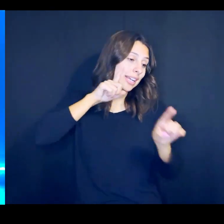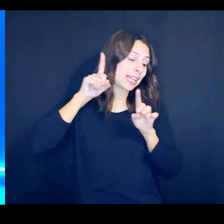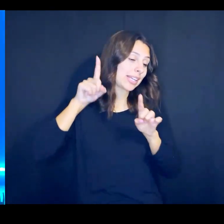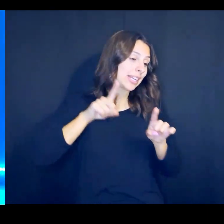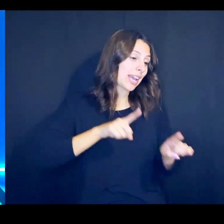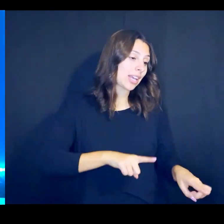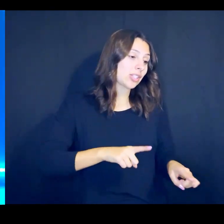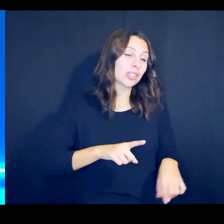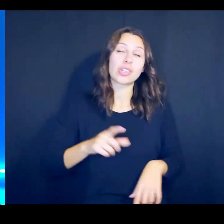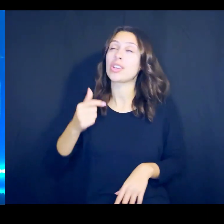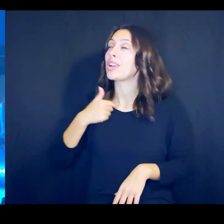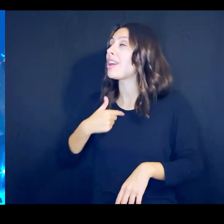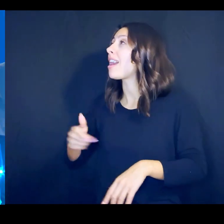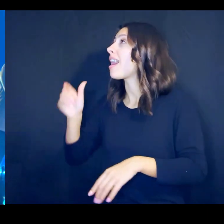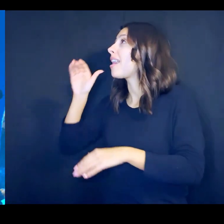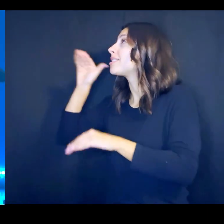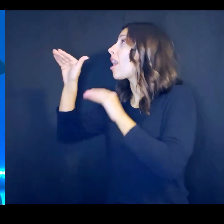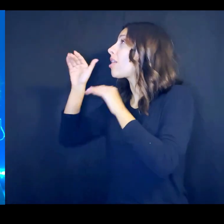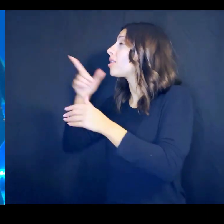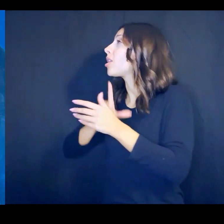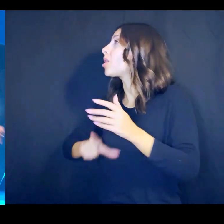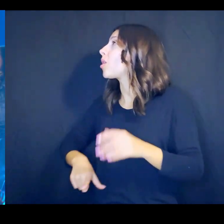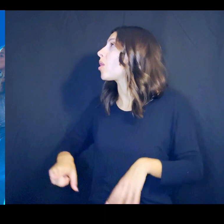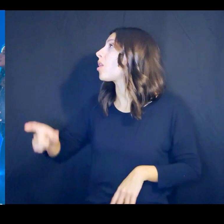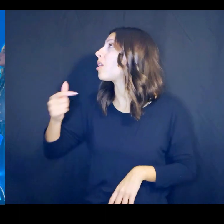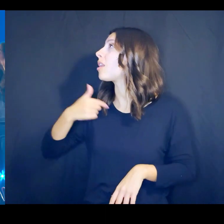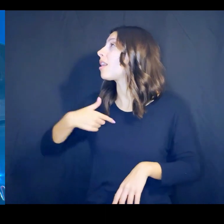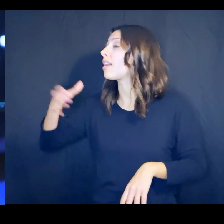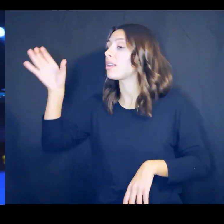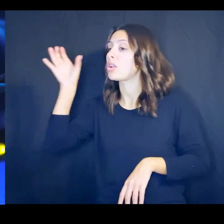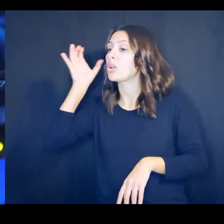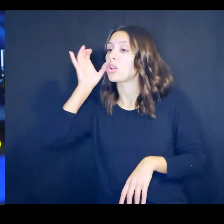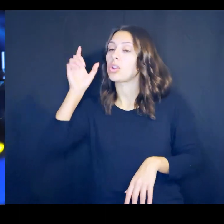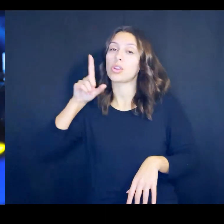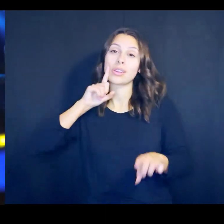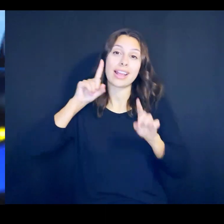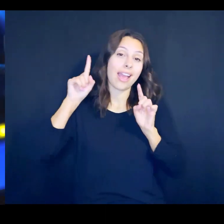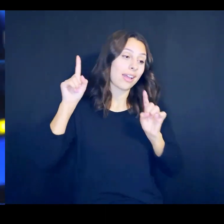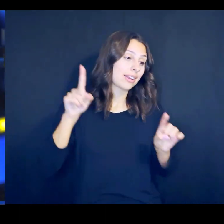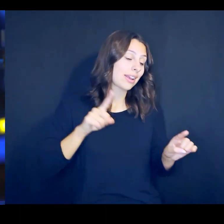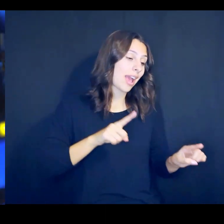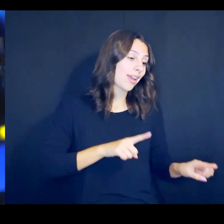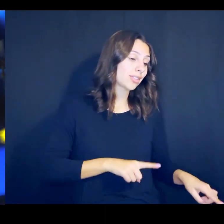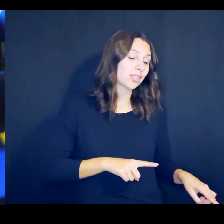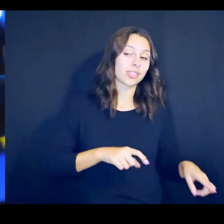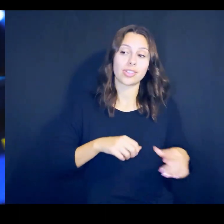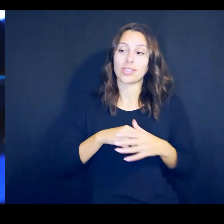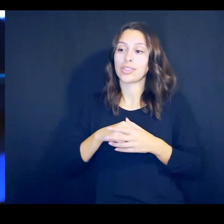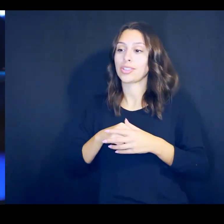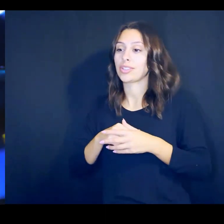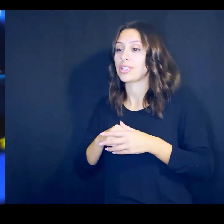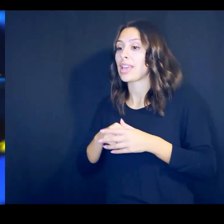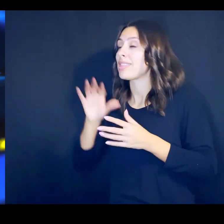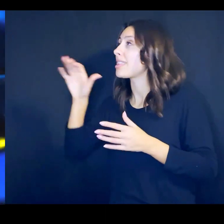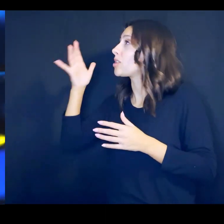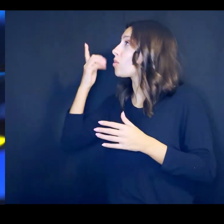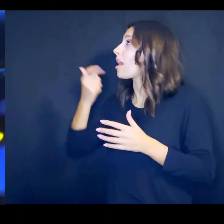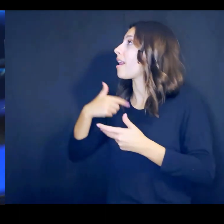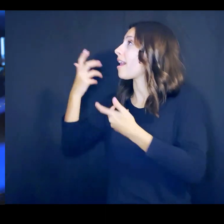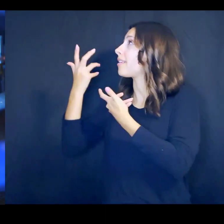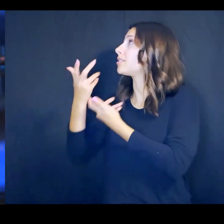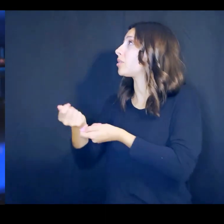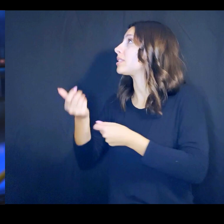Look at them in their face and tell them they don't look like they believe yet. Stay right there. We're gonna do just the drums one more time because I still see some people just standing